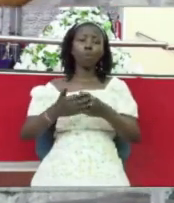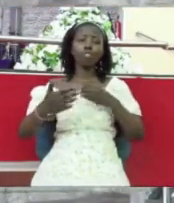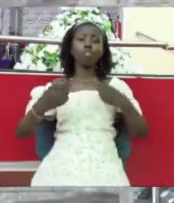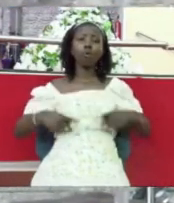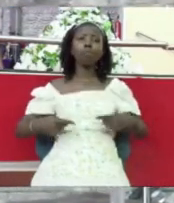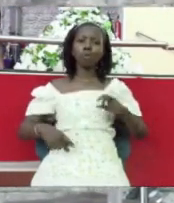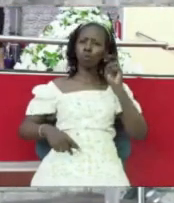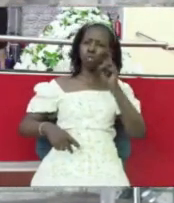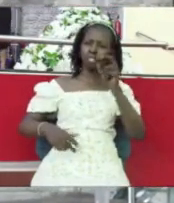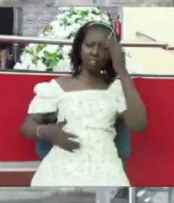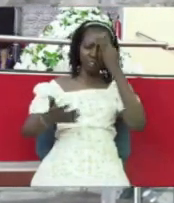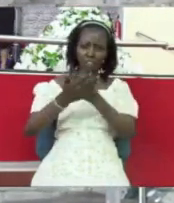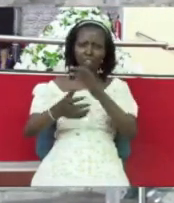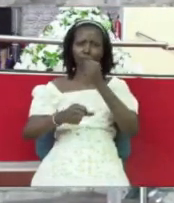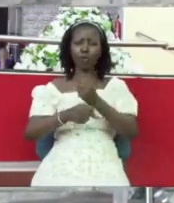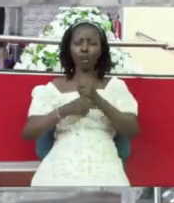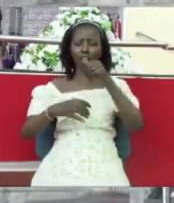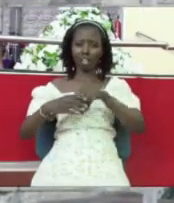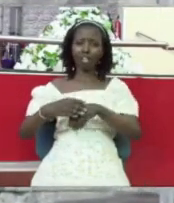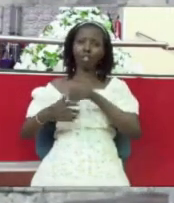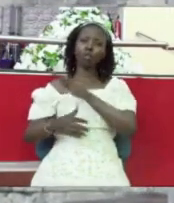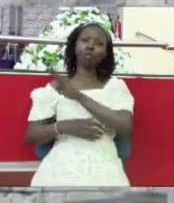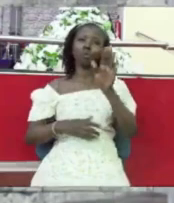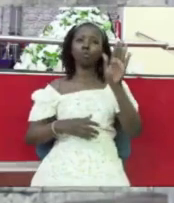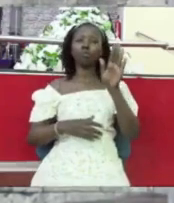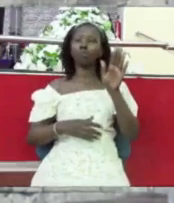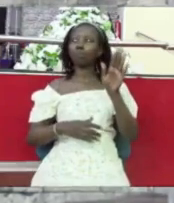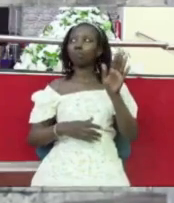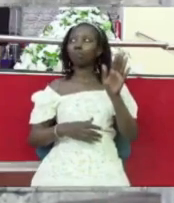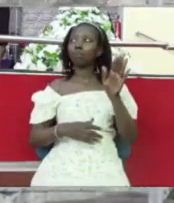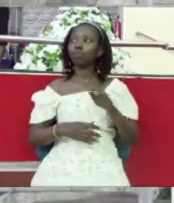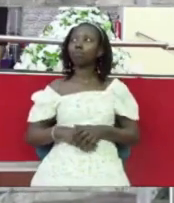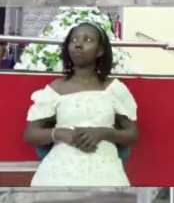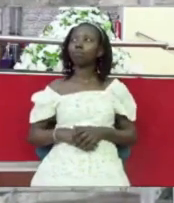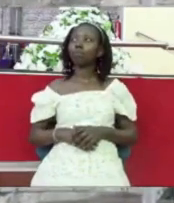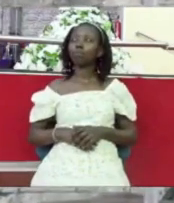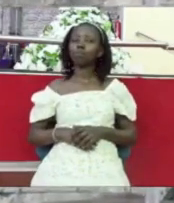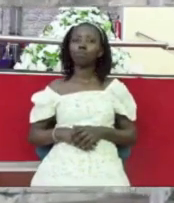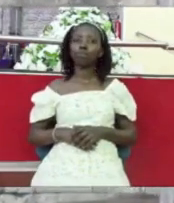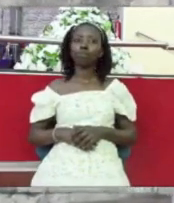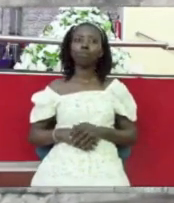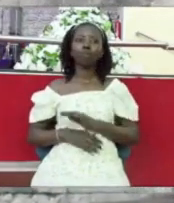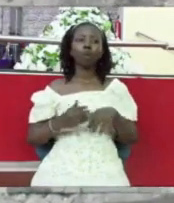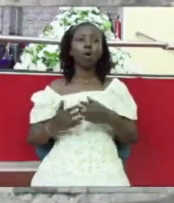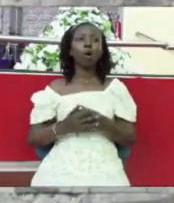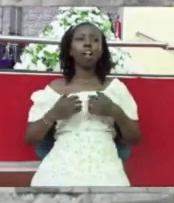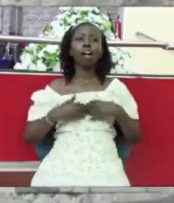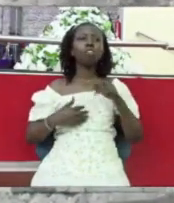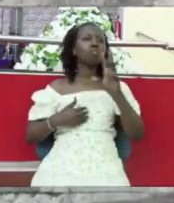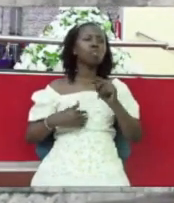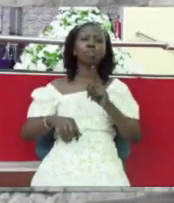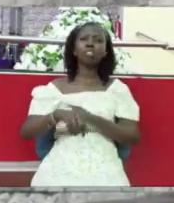is working on you. Wakati unaonekana mbele ya watu wanaona ya kwamba hiyo imani inakusaidia. We have no time to talk